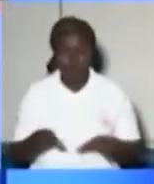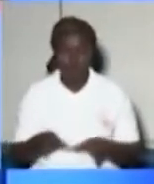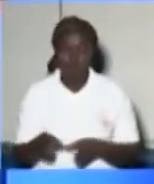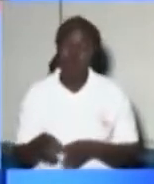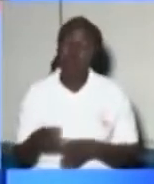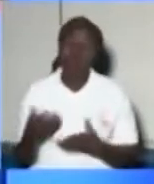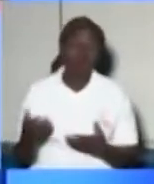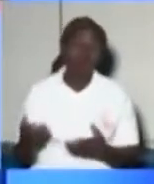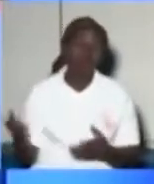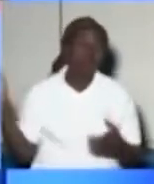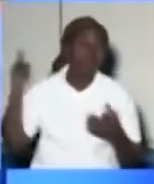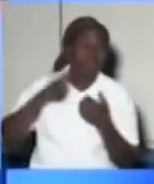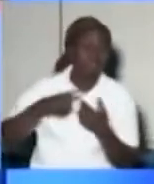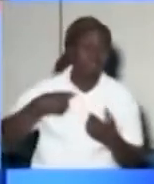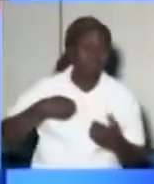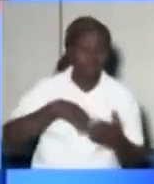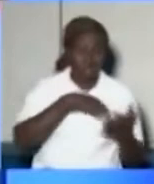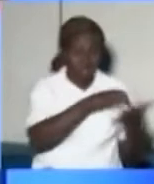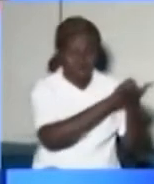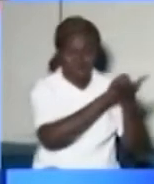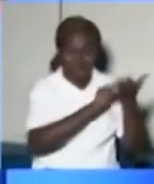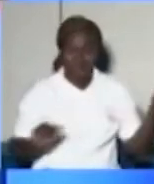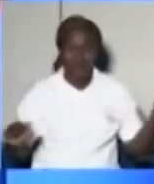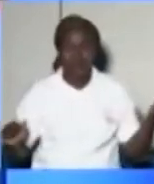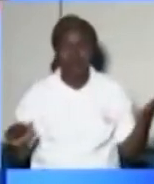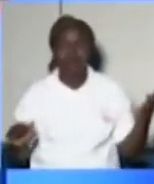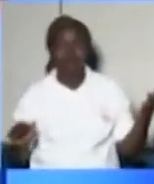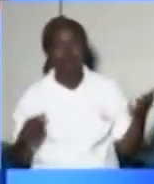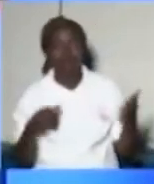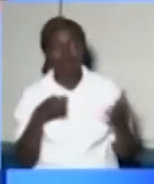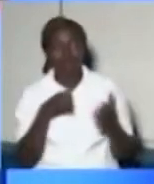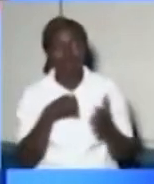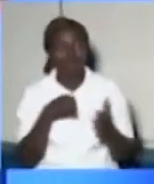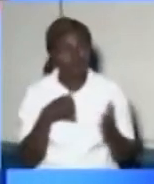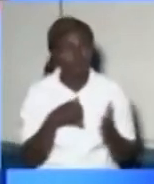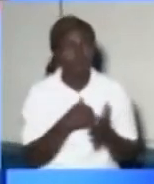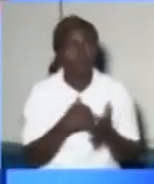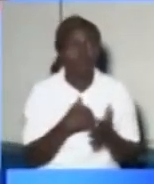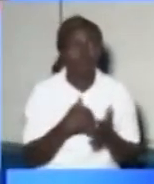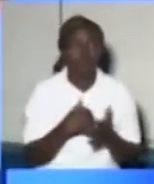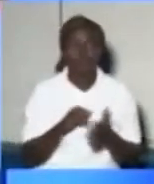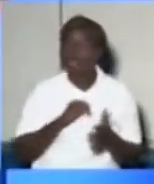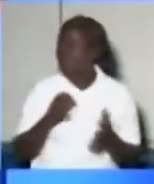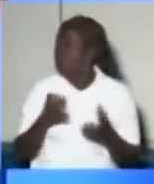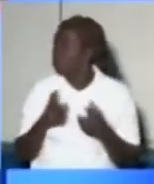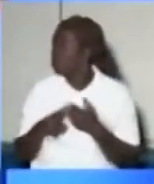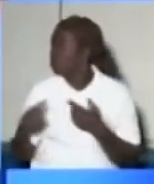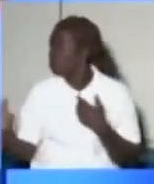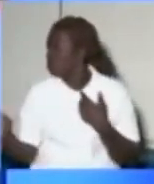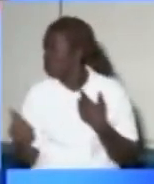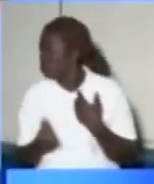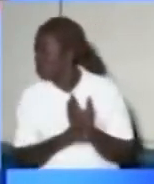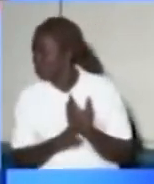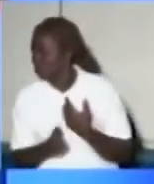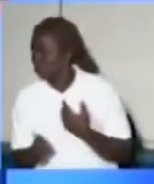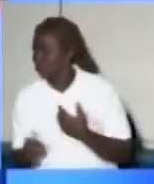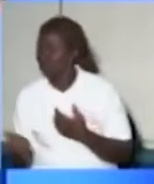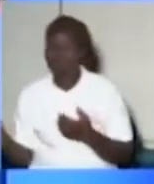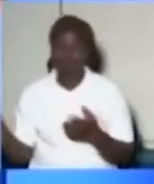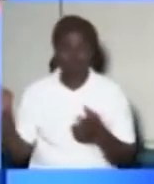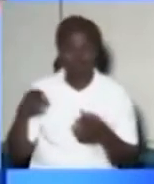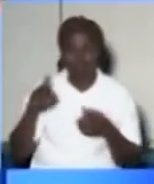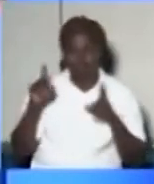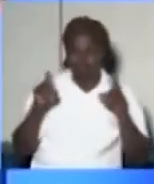minimize corruption or eradicate it completely, which is what we're trying to do. I want to rebut the question about our debt figures.